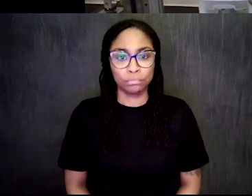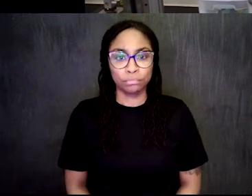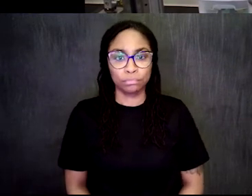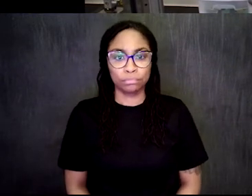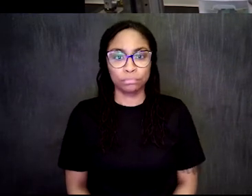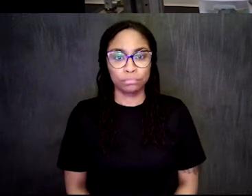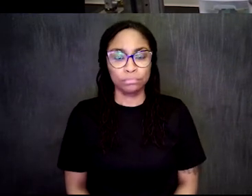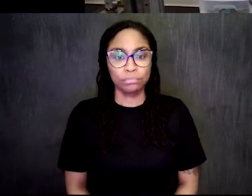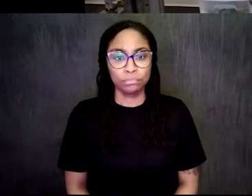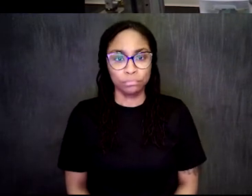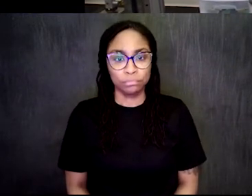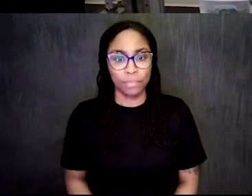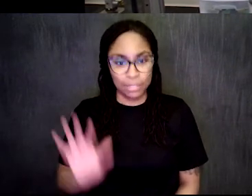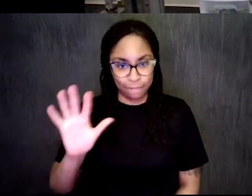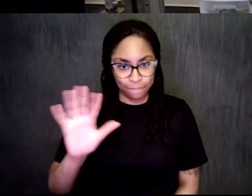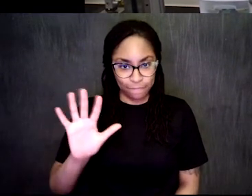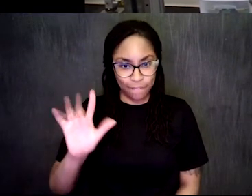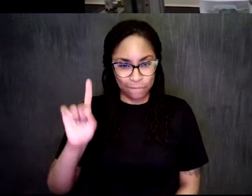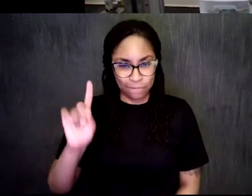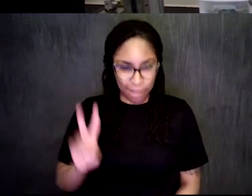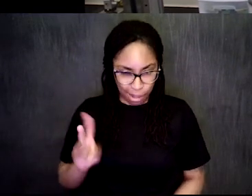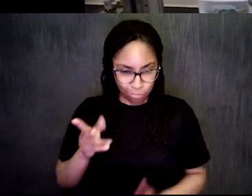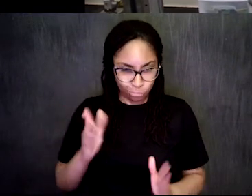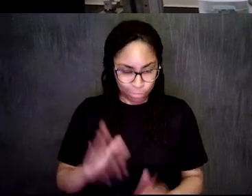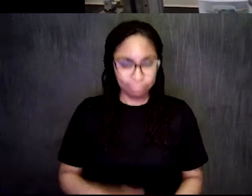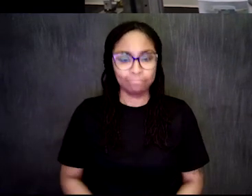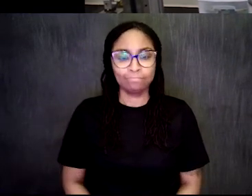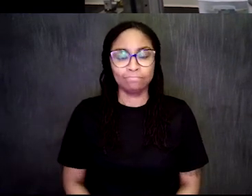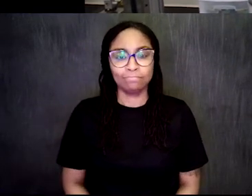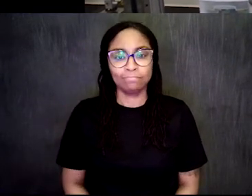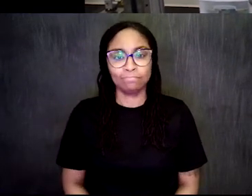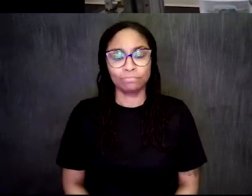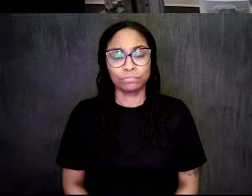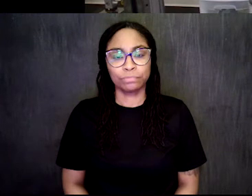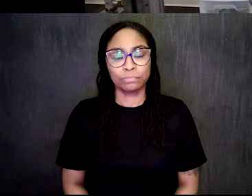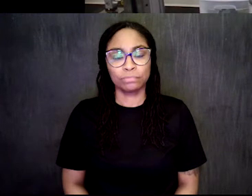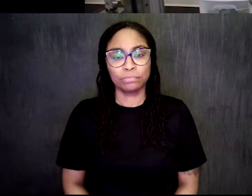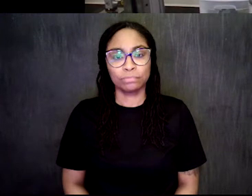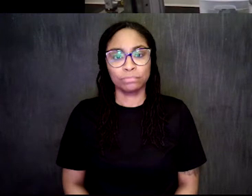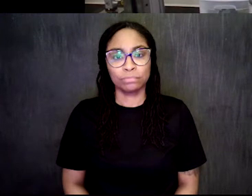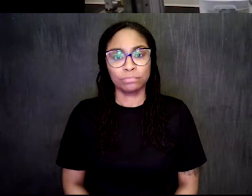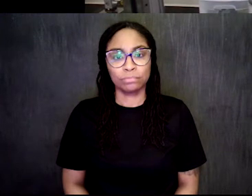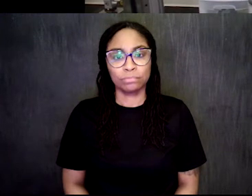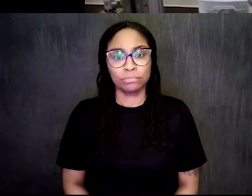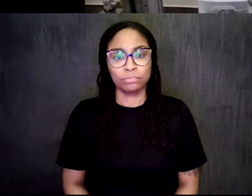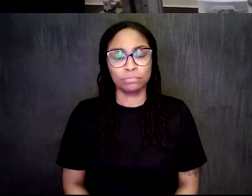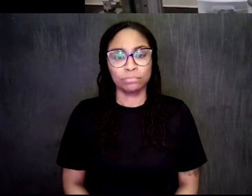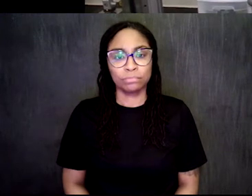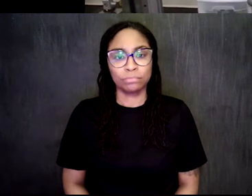Arch. 5. Here we go. Halfway. Tuck the pelvis in. Round.